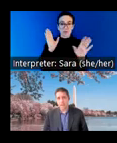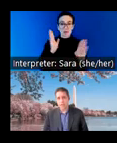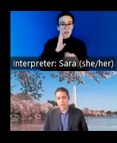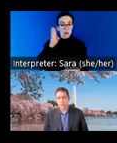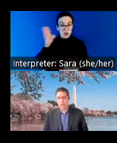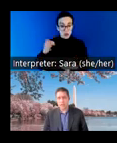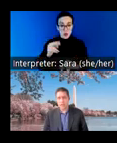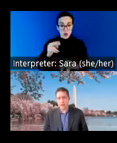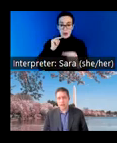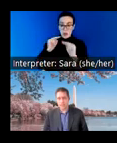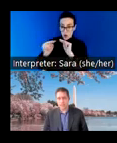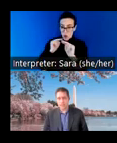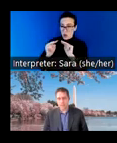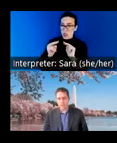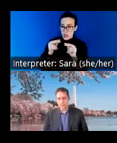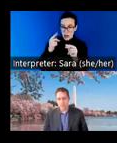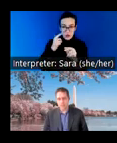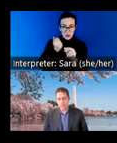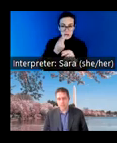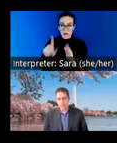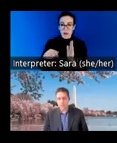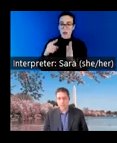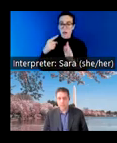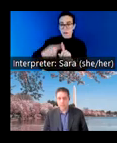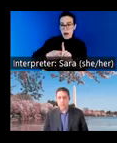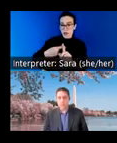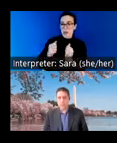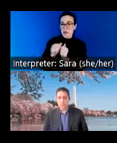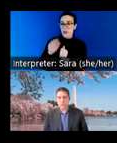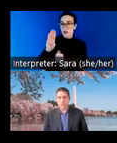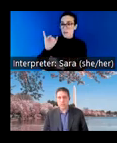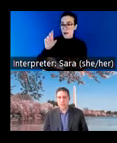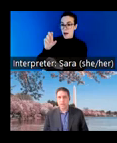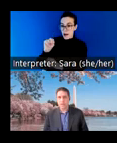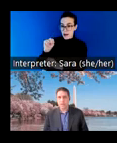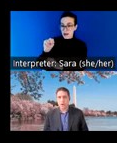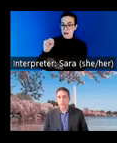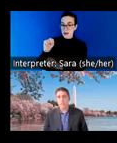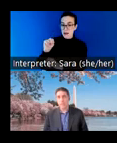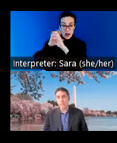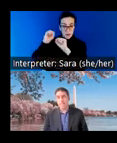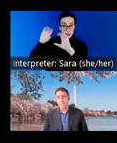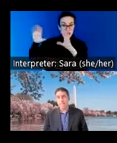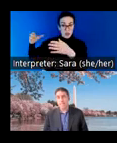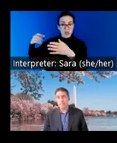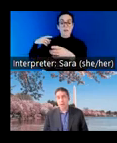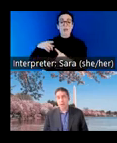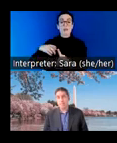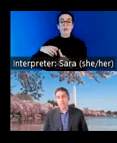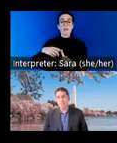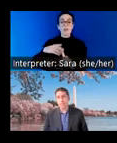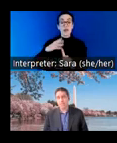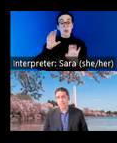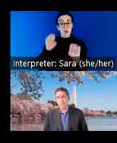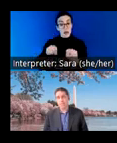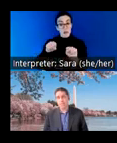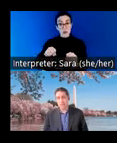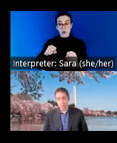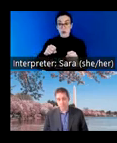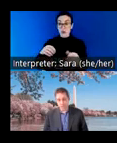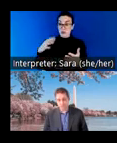Biden administration and were able to announce this spring that we secured over a dozen policy